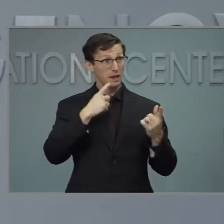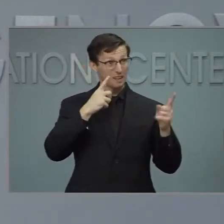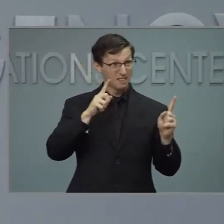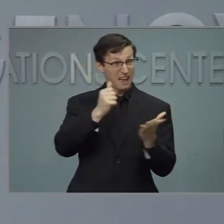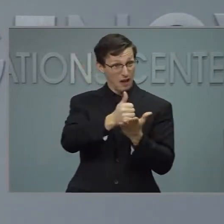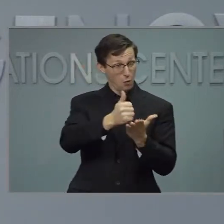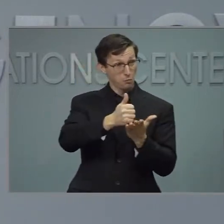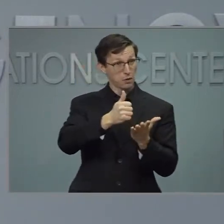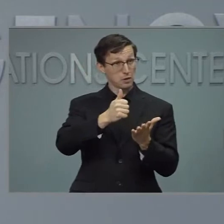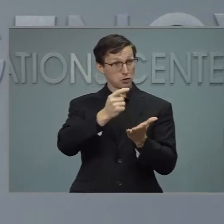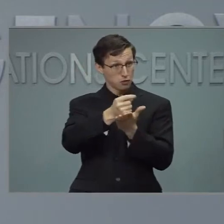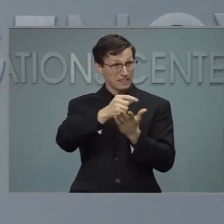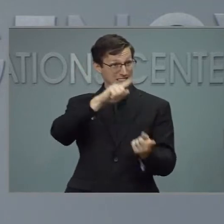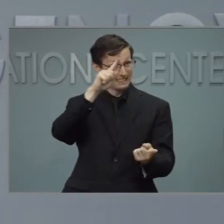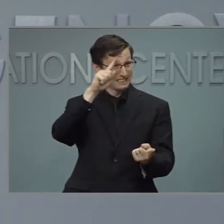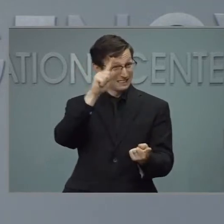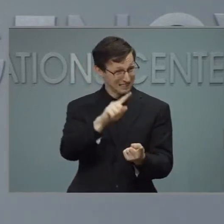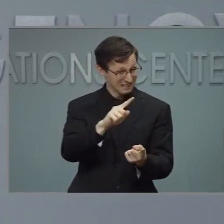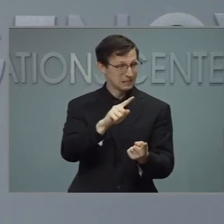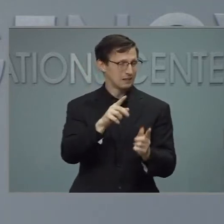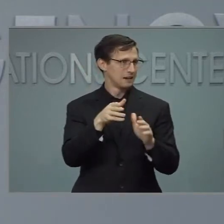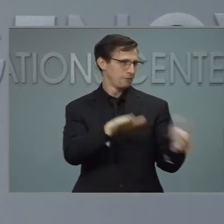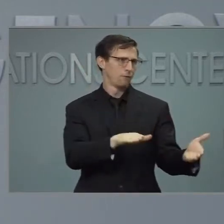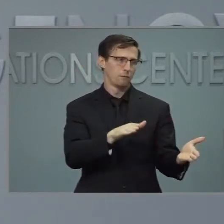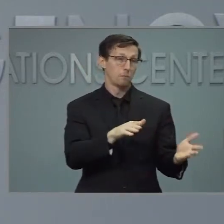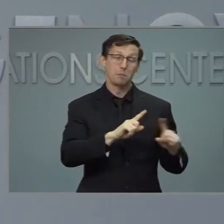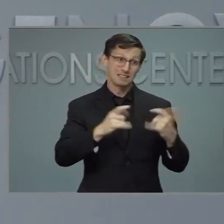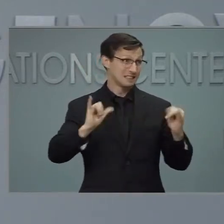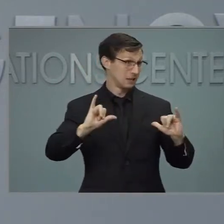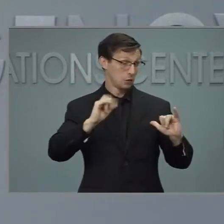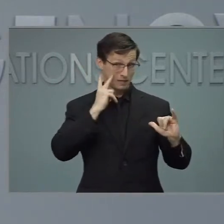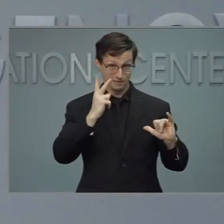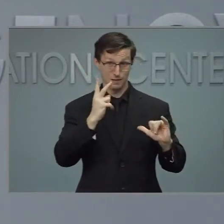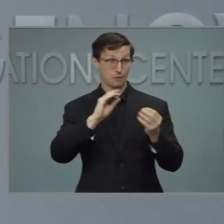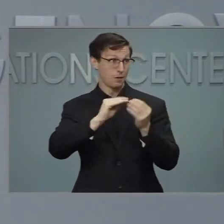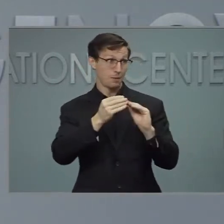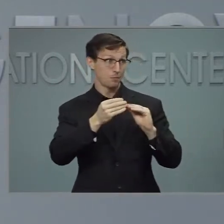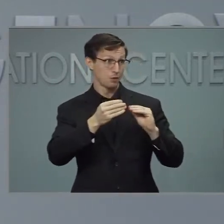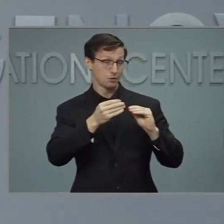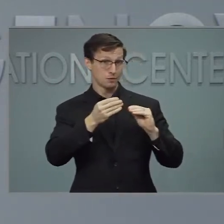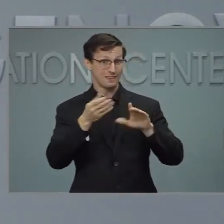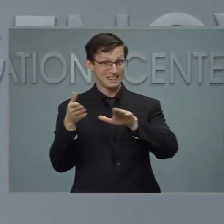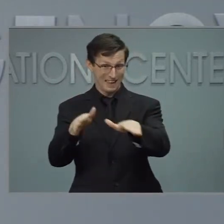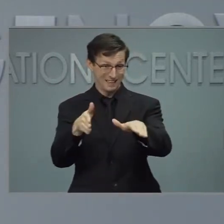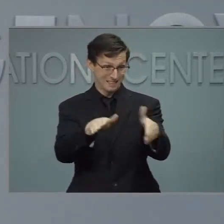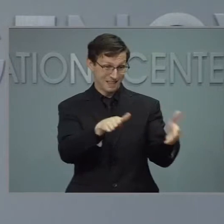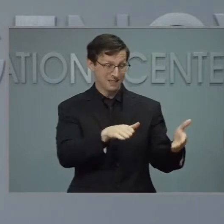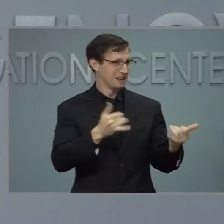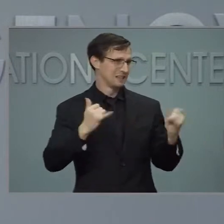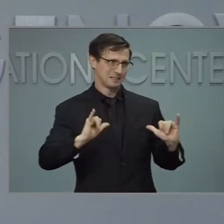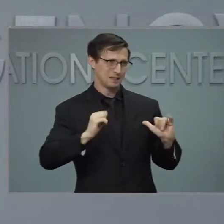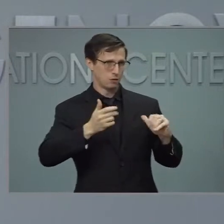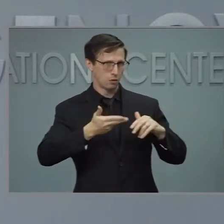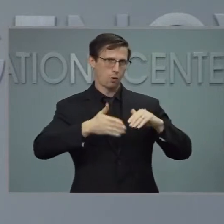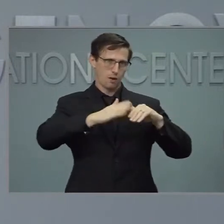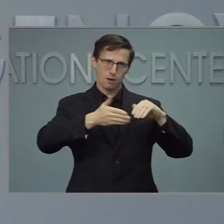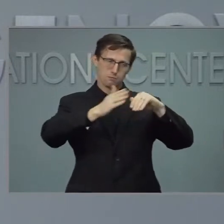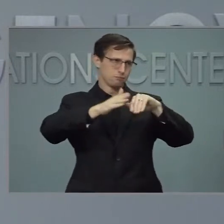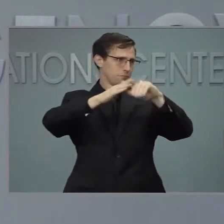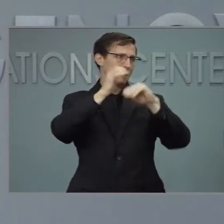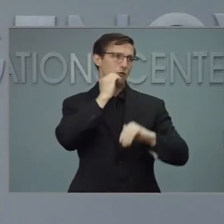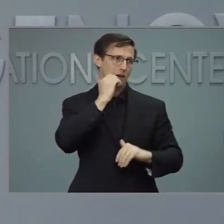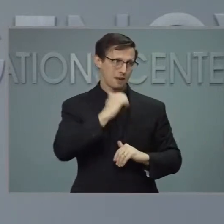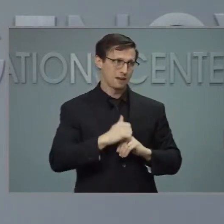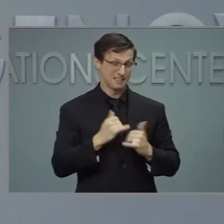going down over time. But unfortunately, you see every day our death numbers do go up. So this is still a deadly disease, and I think that's why we're taking the steps